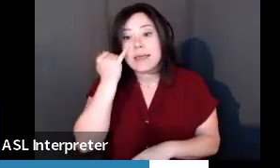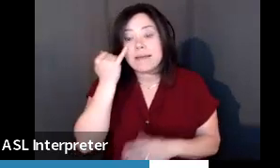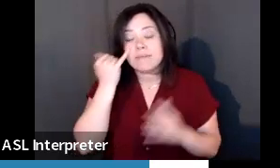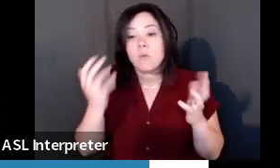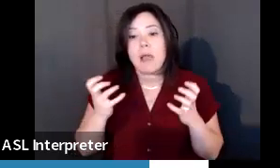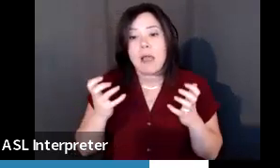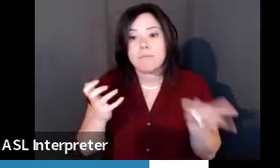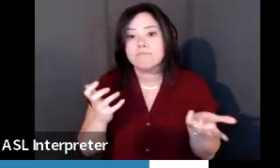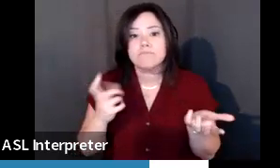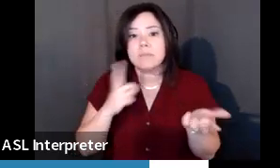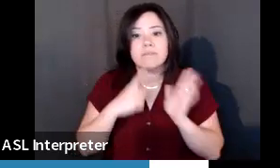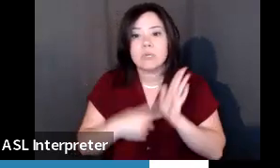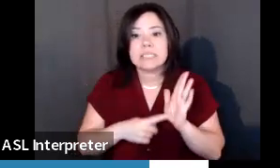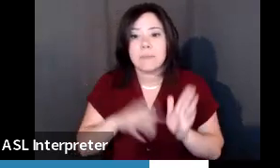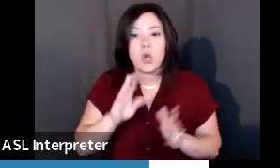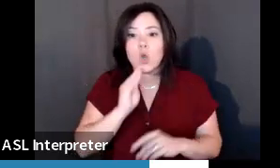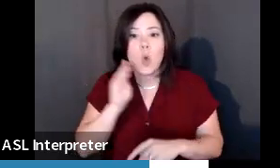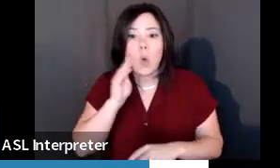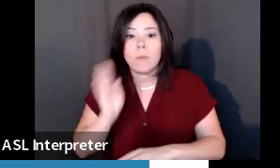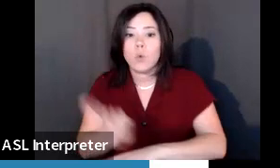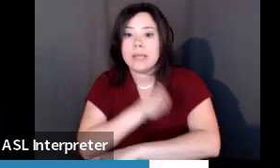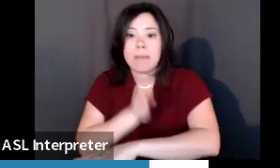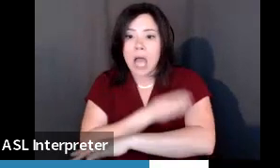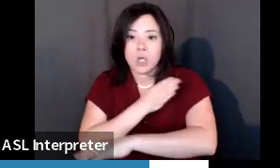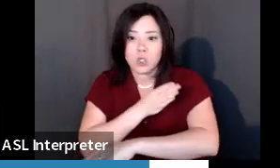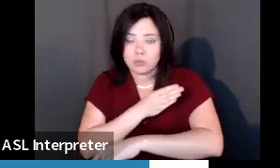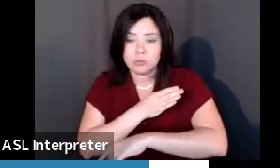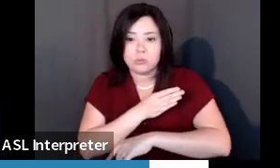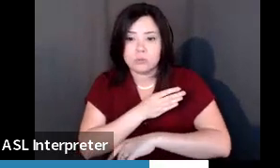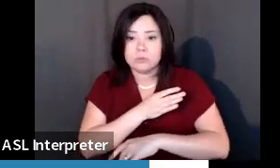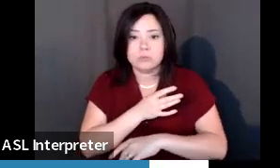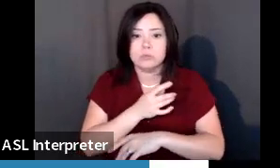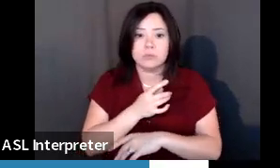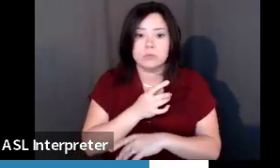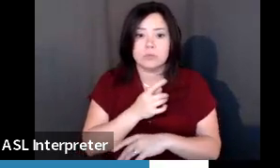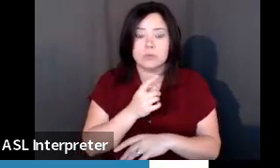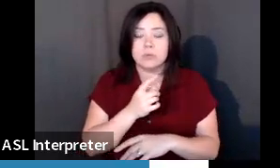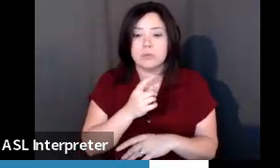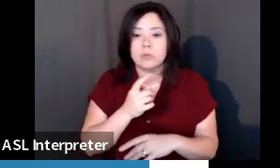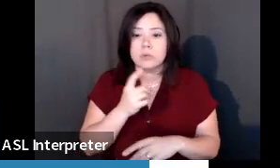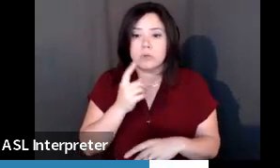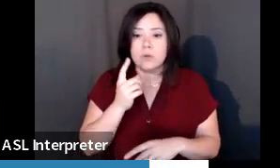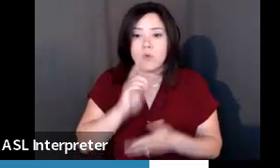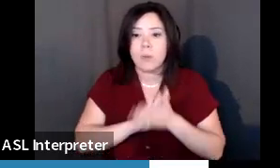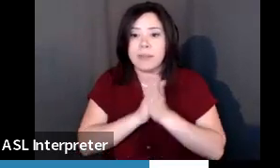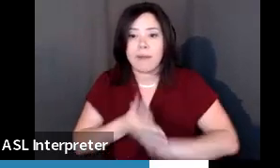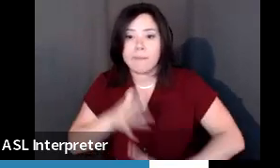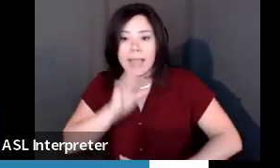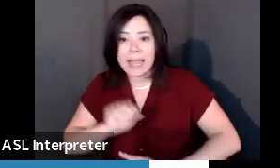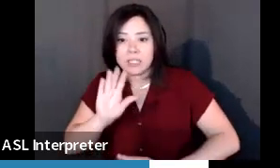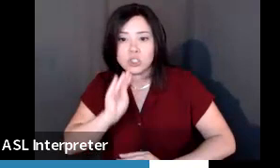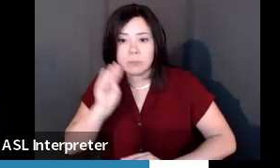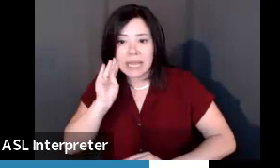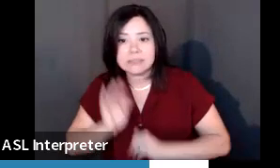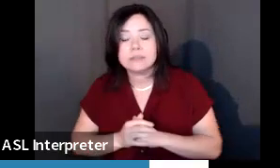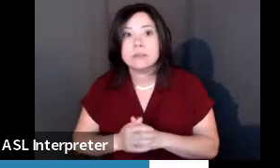you wanted your home remodeled for simply aging in place, or maybe you are a caregiver of